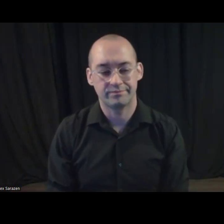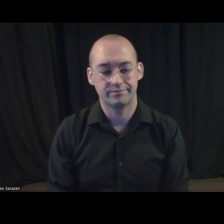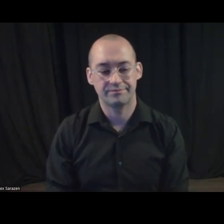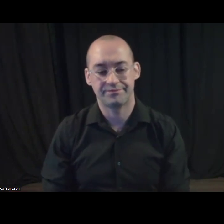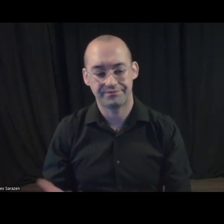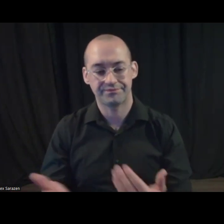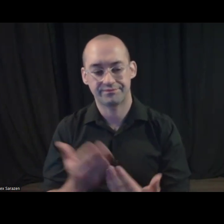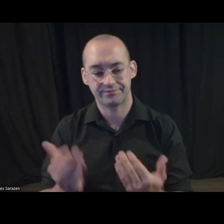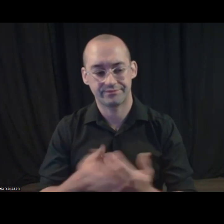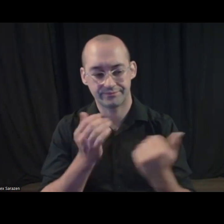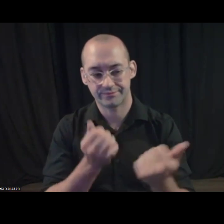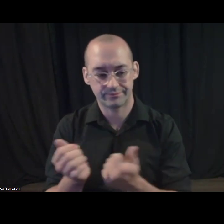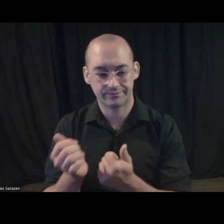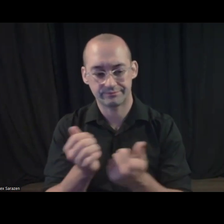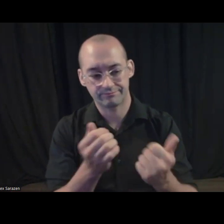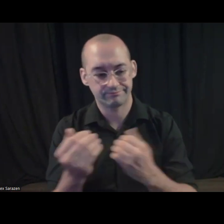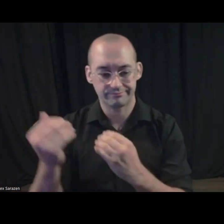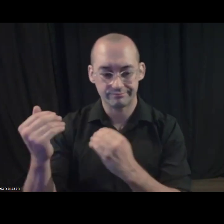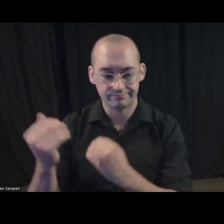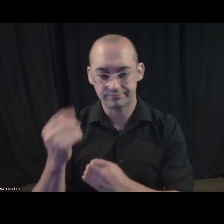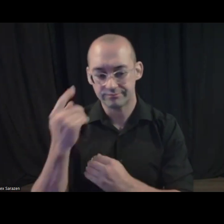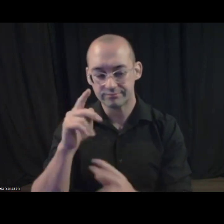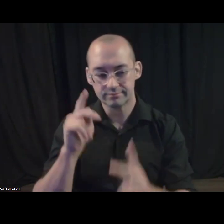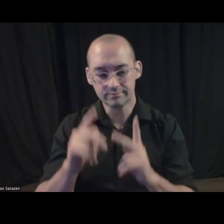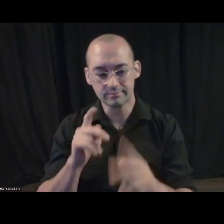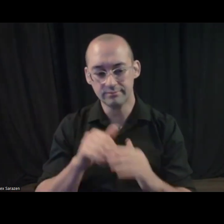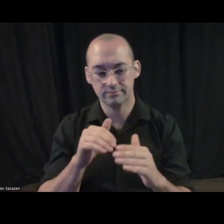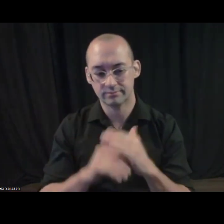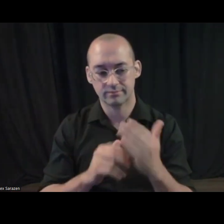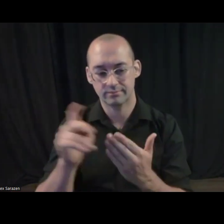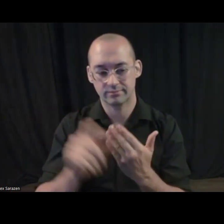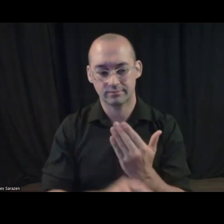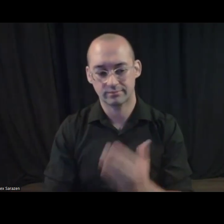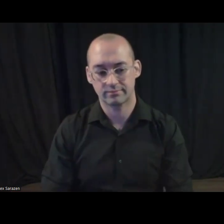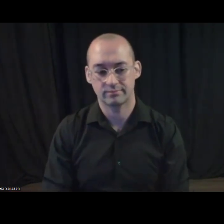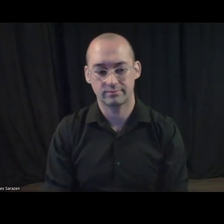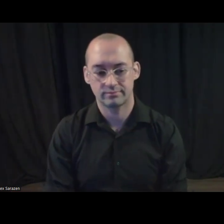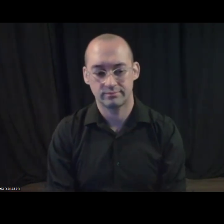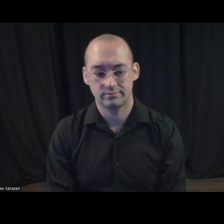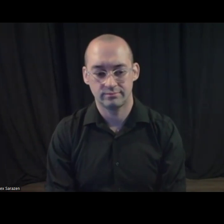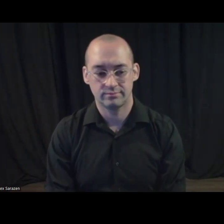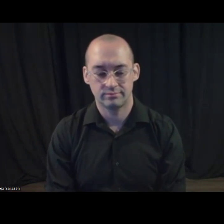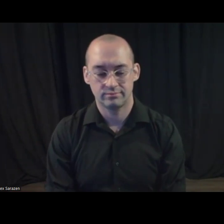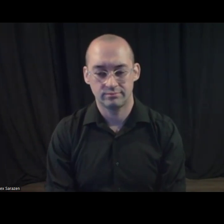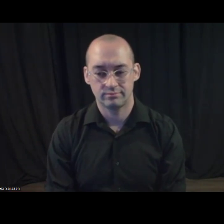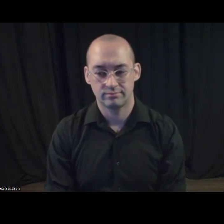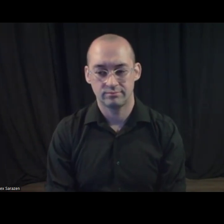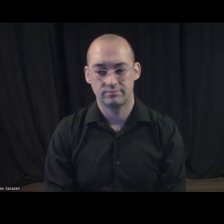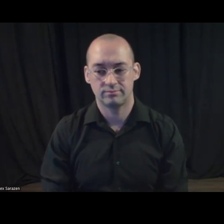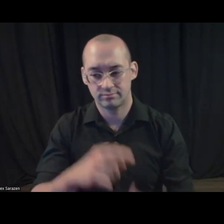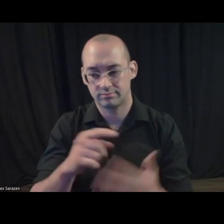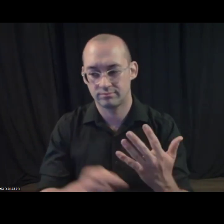navigation burdens, particularly for the people accessing the programs. So those were kind of our